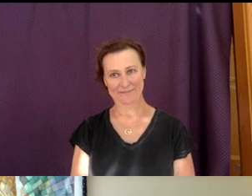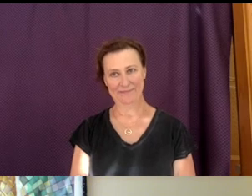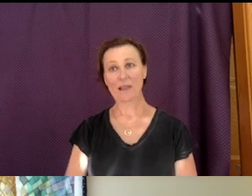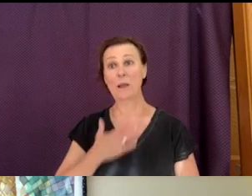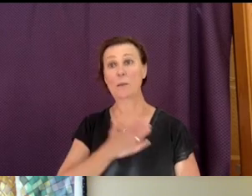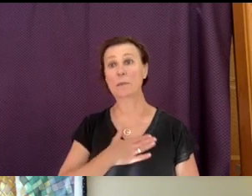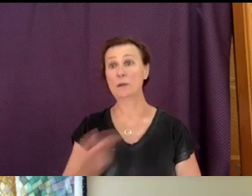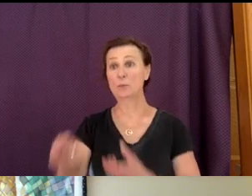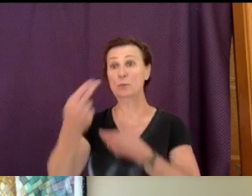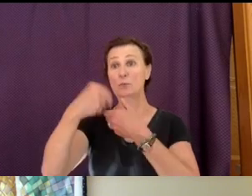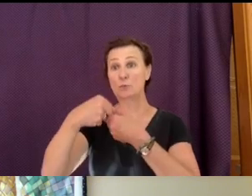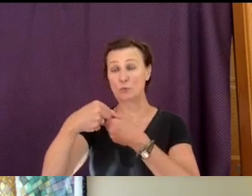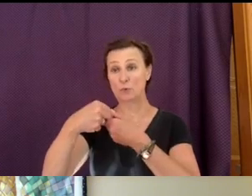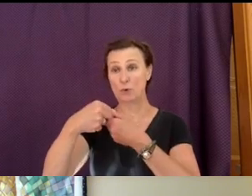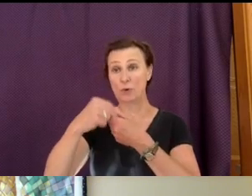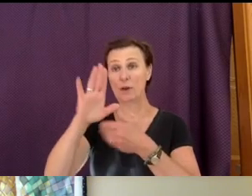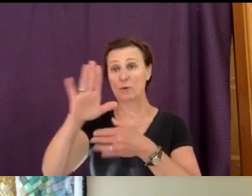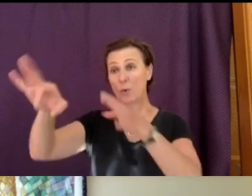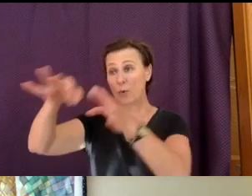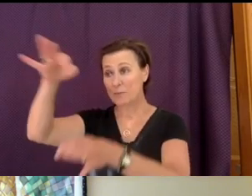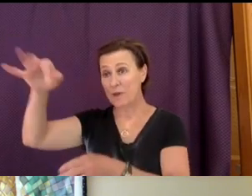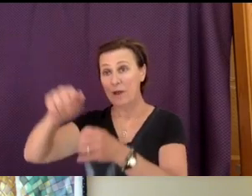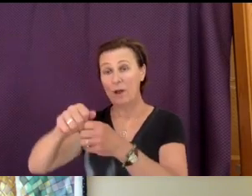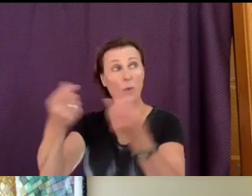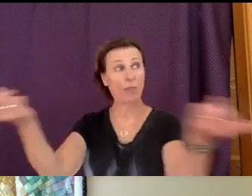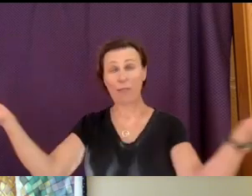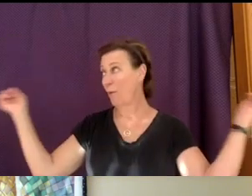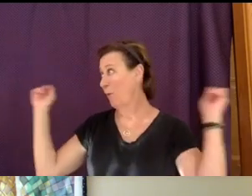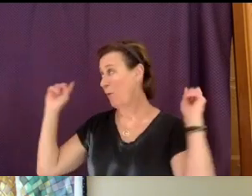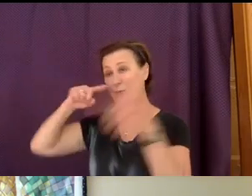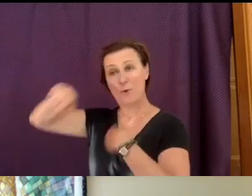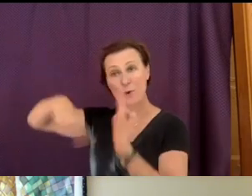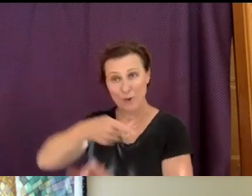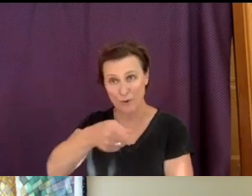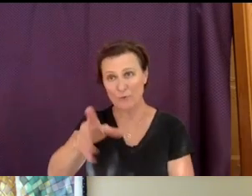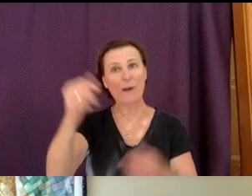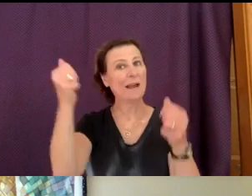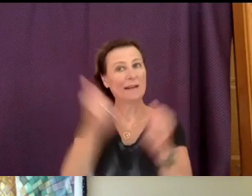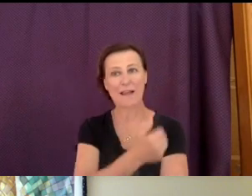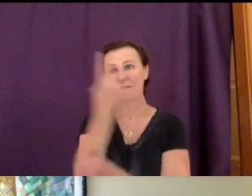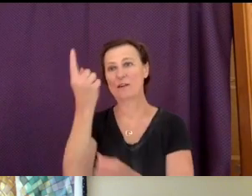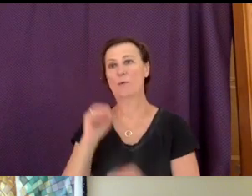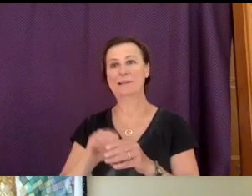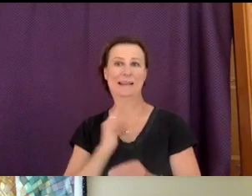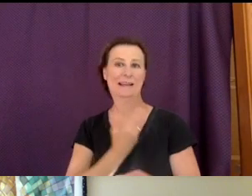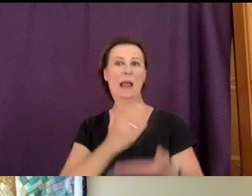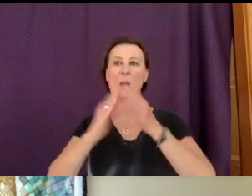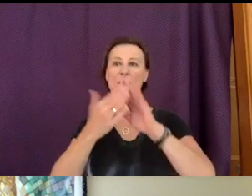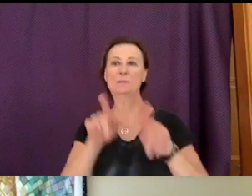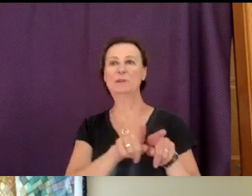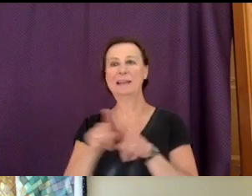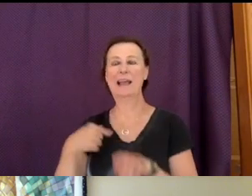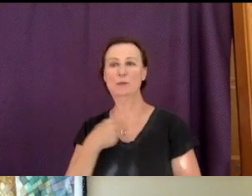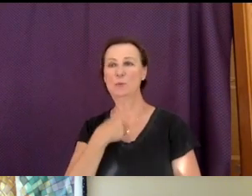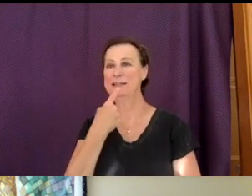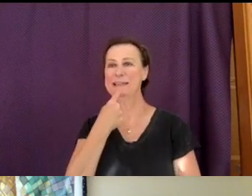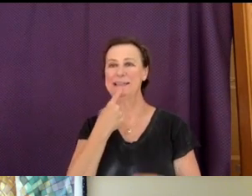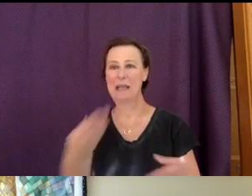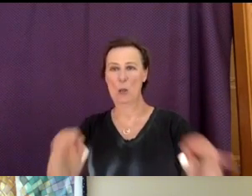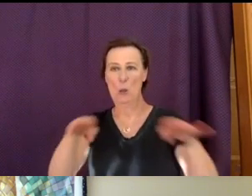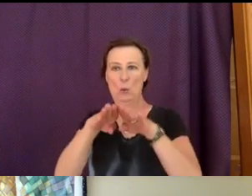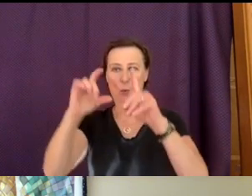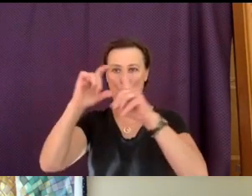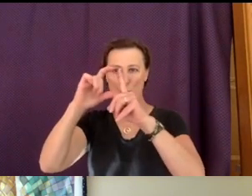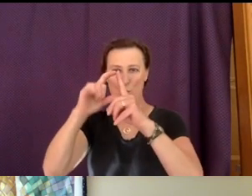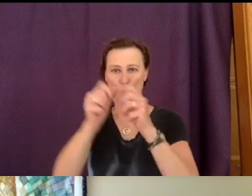Please join your spirit with those around you and everyone in our community as we say our closing words